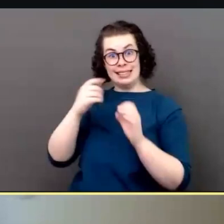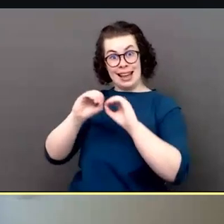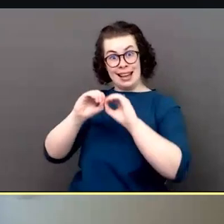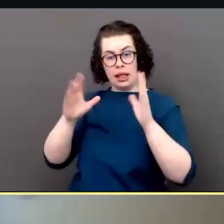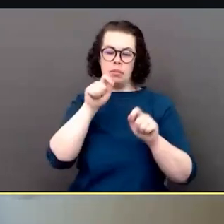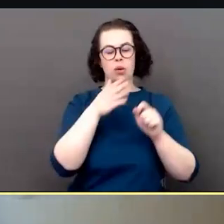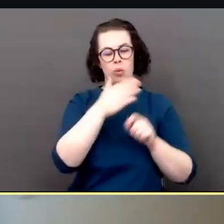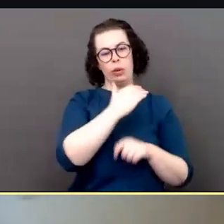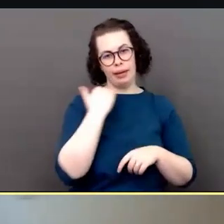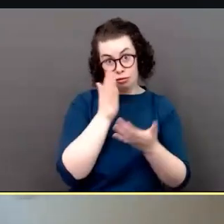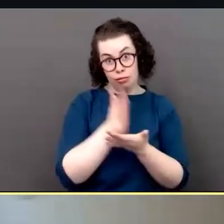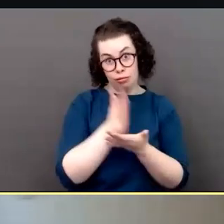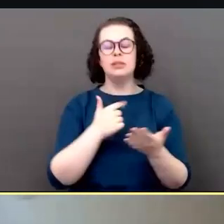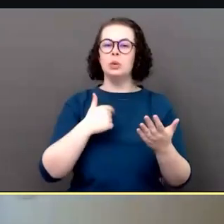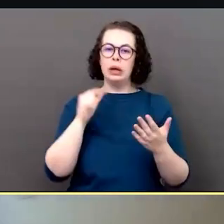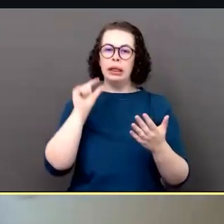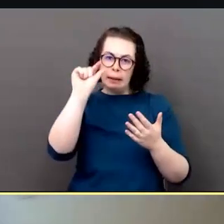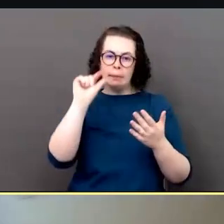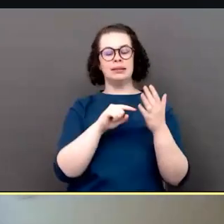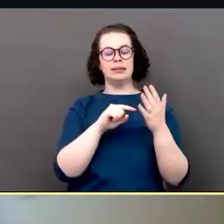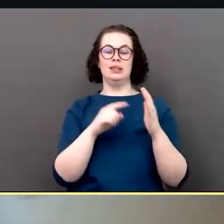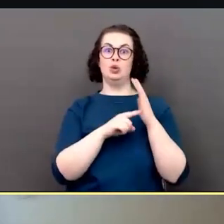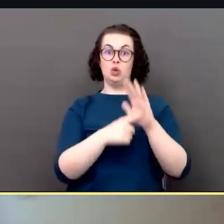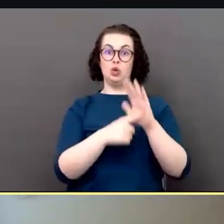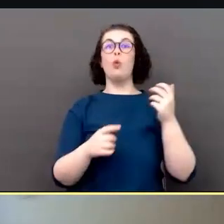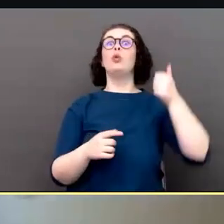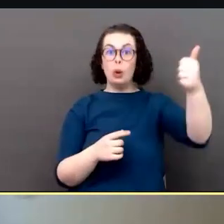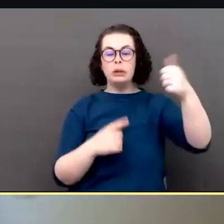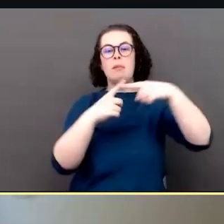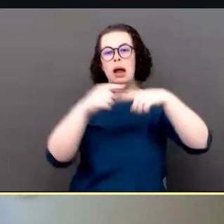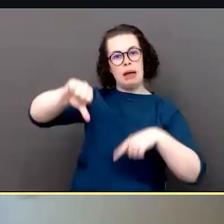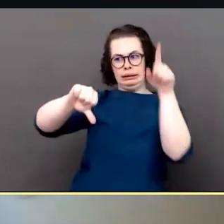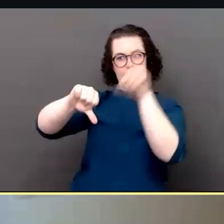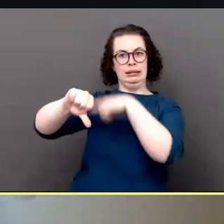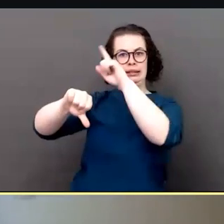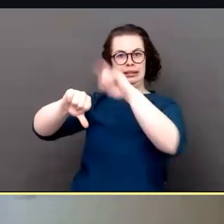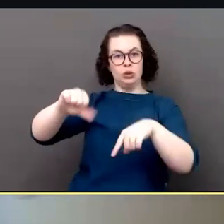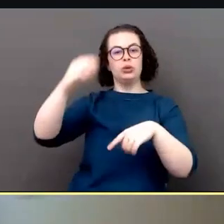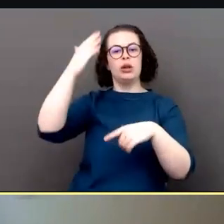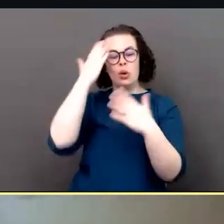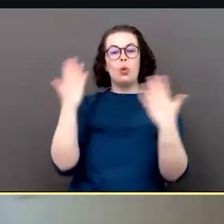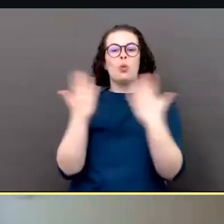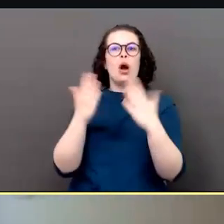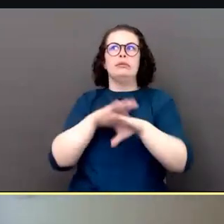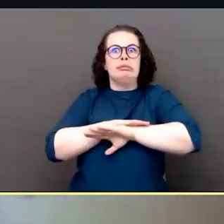that here in the end by to support these qualitative